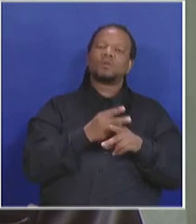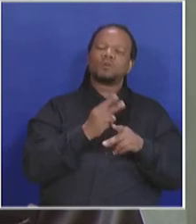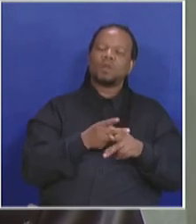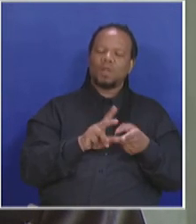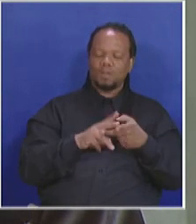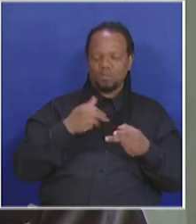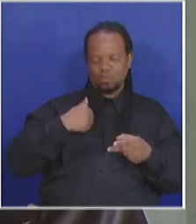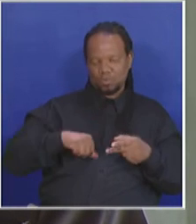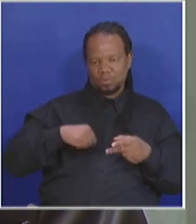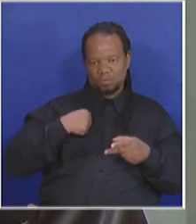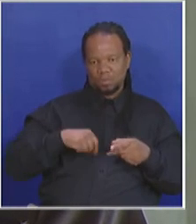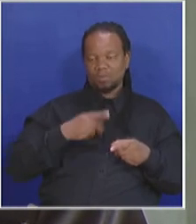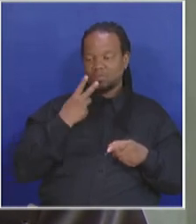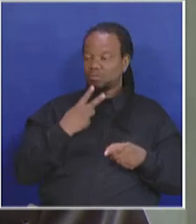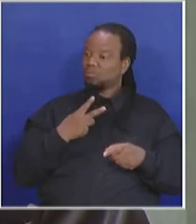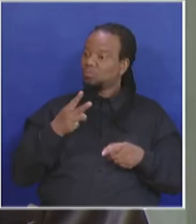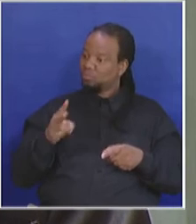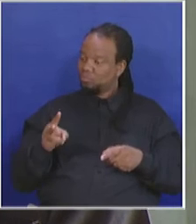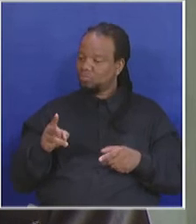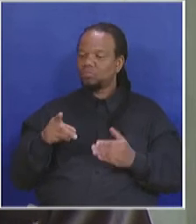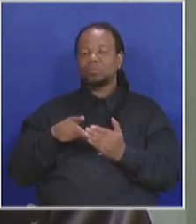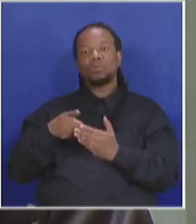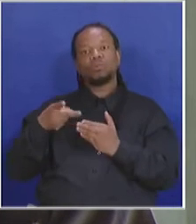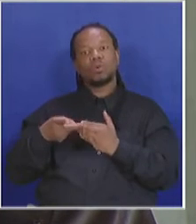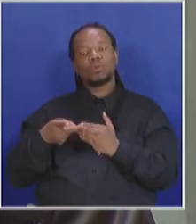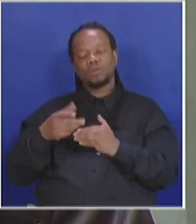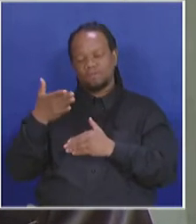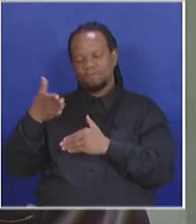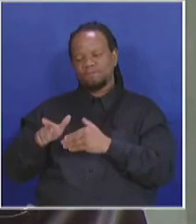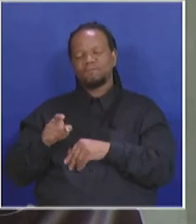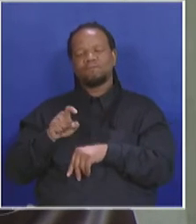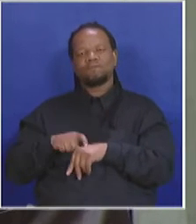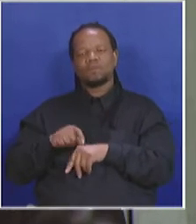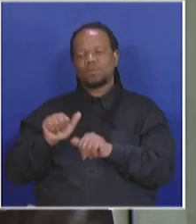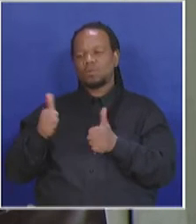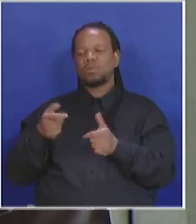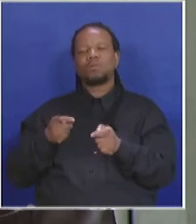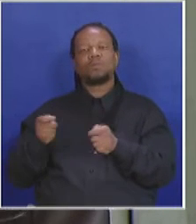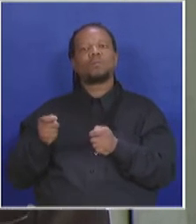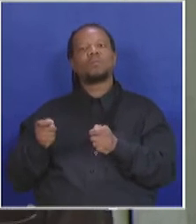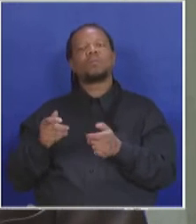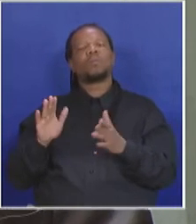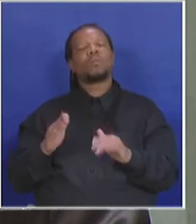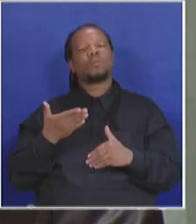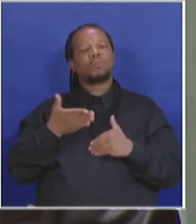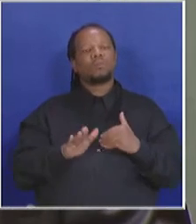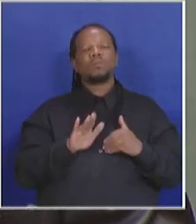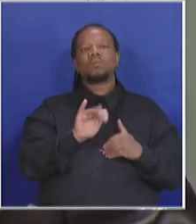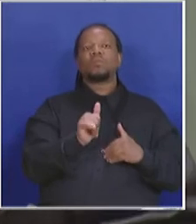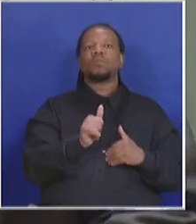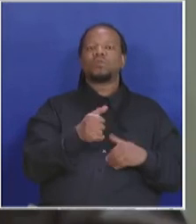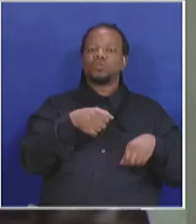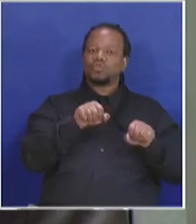ensure that this project meets the deadline and properly managed. In conclusion, Honorable Chairperson, as the